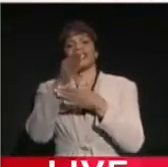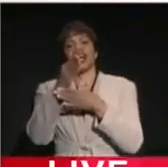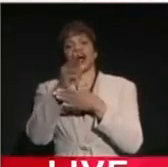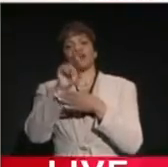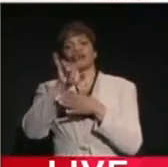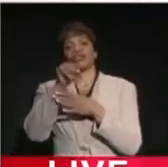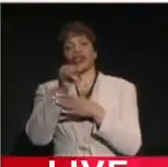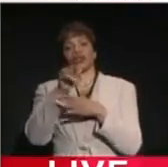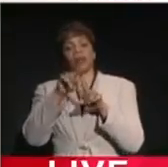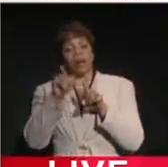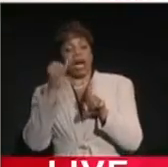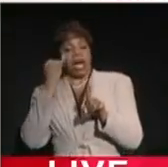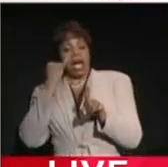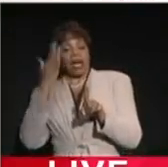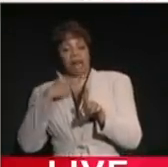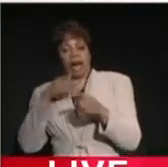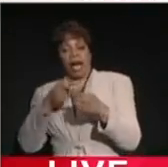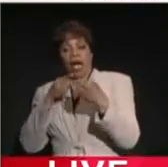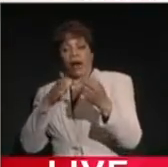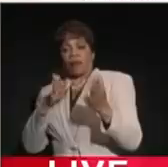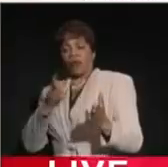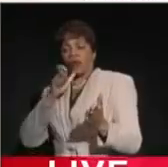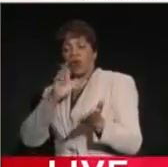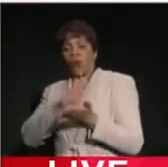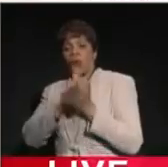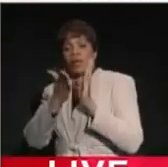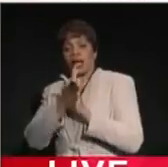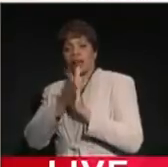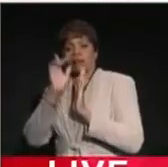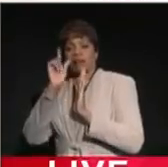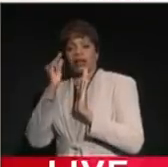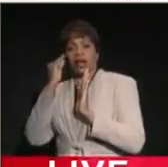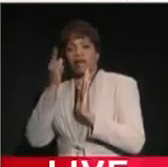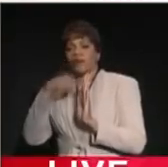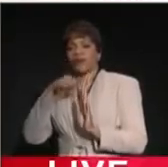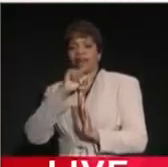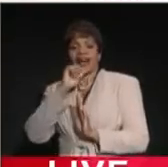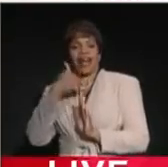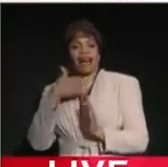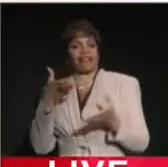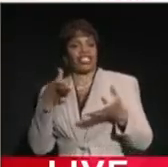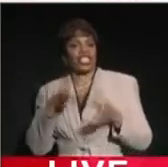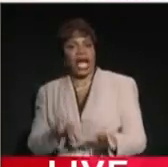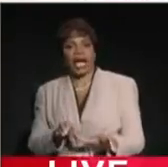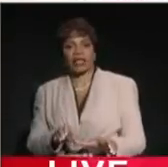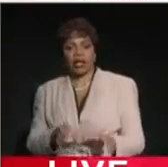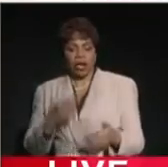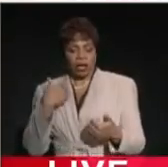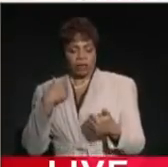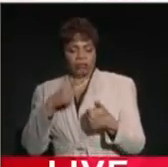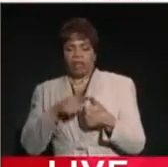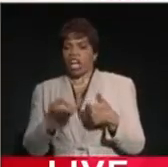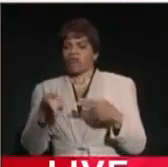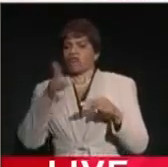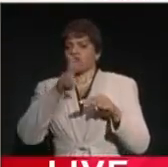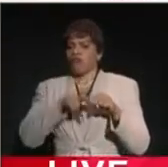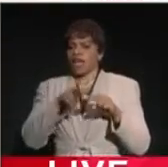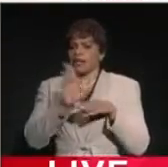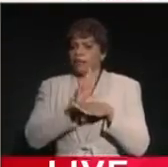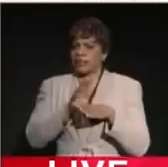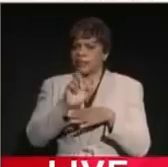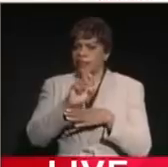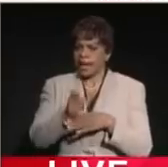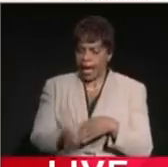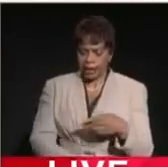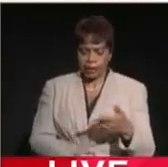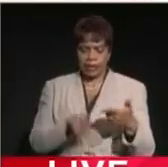opponent becomes the governor of the state of New Jersey, we don't have a shot because we're not going to have tax credits. We're going to raise business taxes. We're going to raise